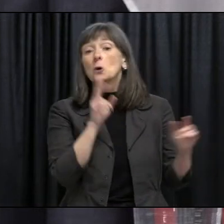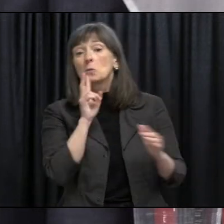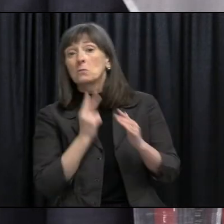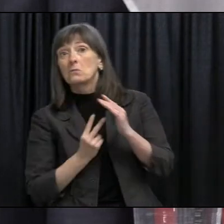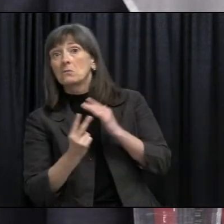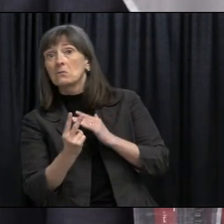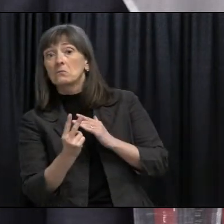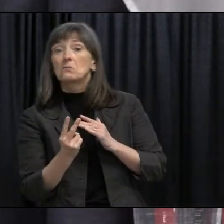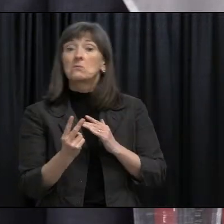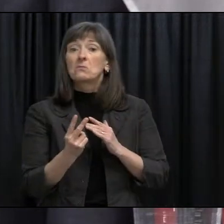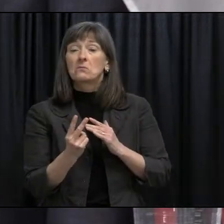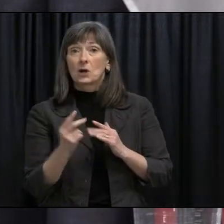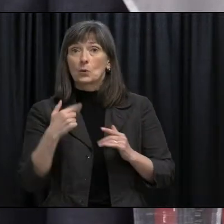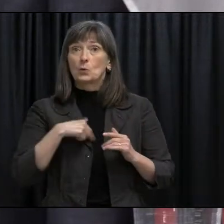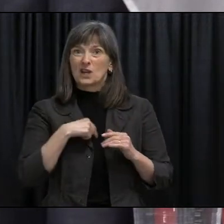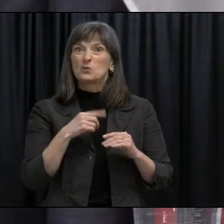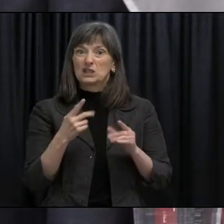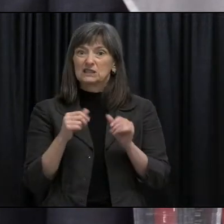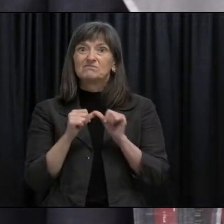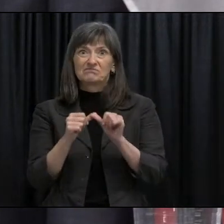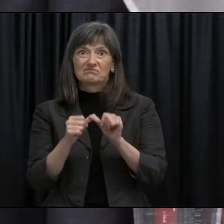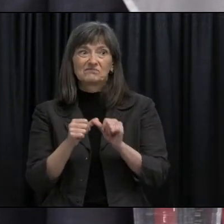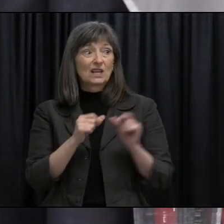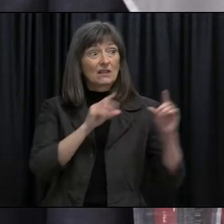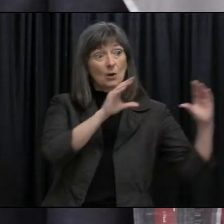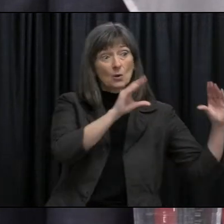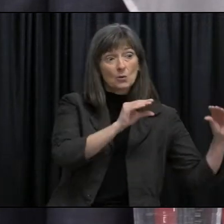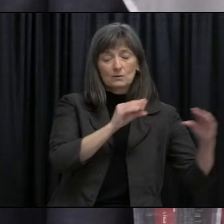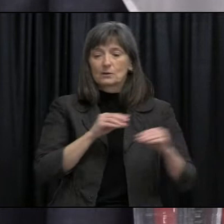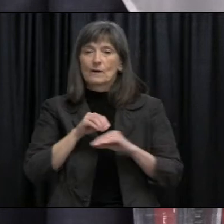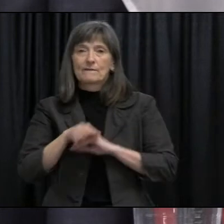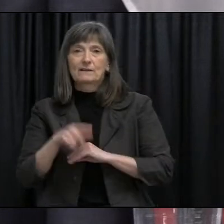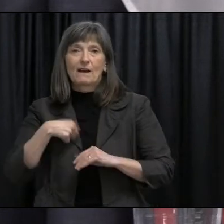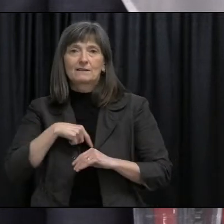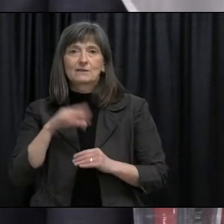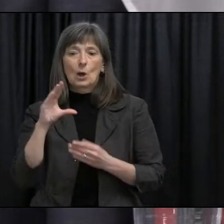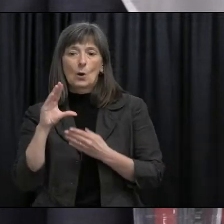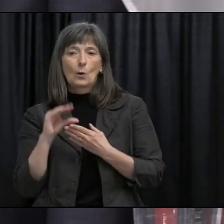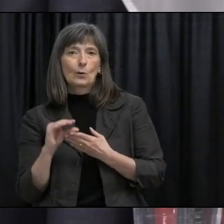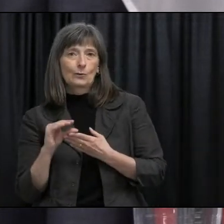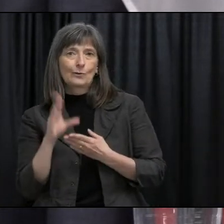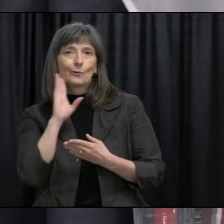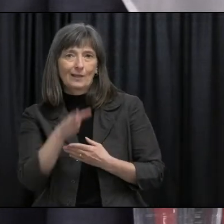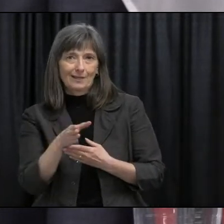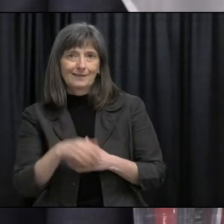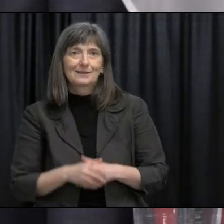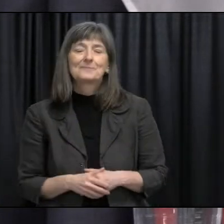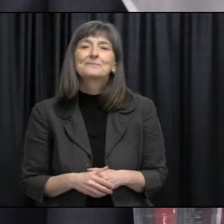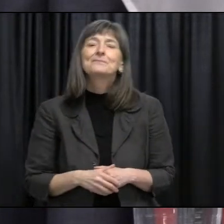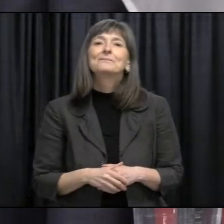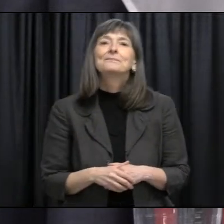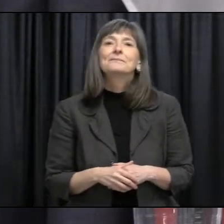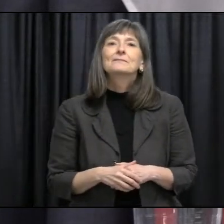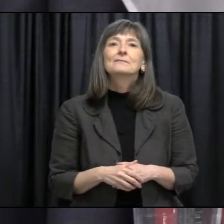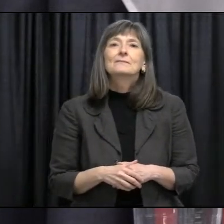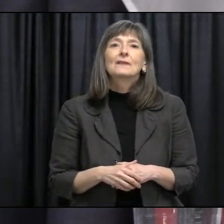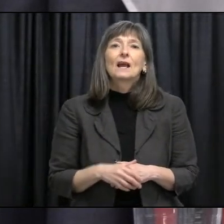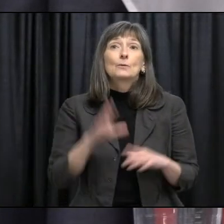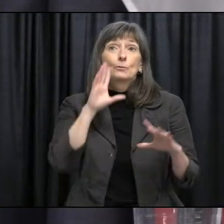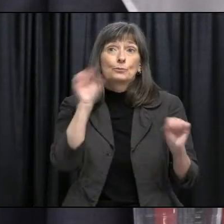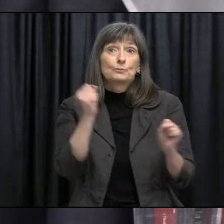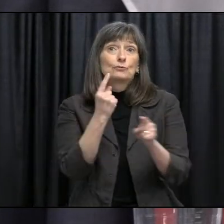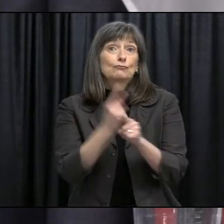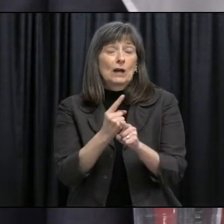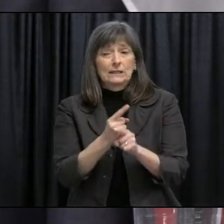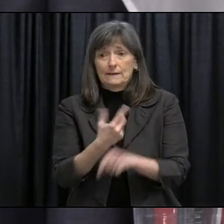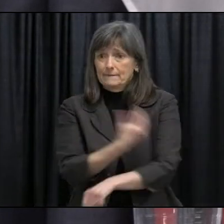for us as our numbers tend to closely follow theirs. As the Premier has referenced, we are doing extremely well